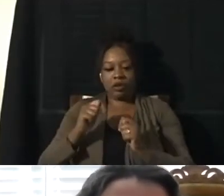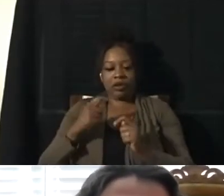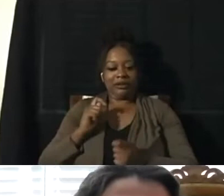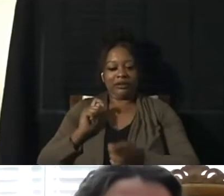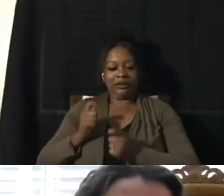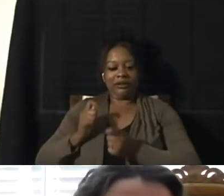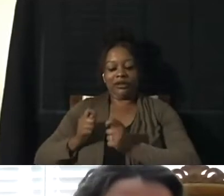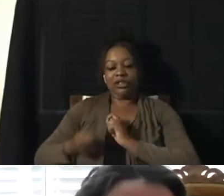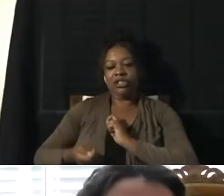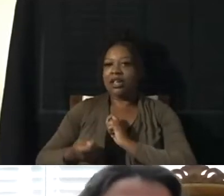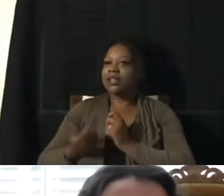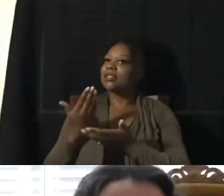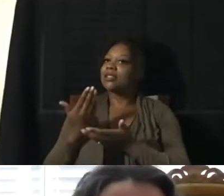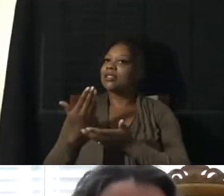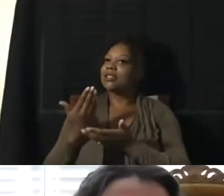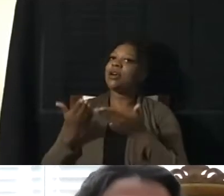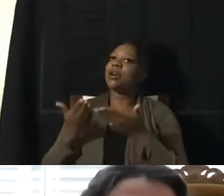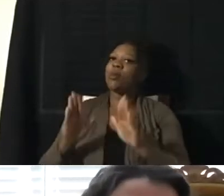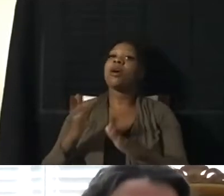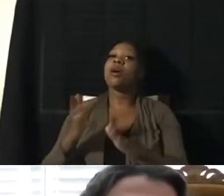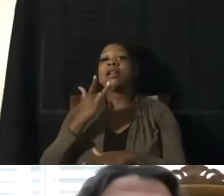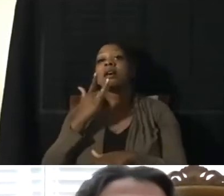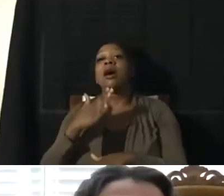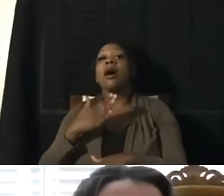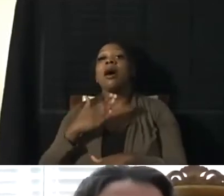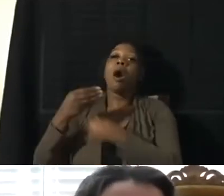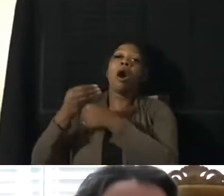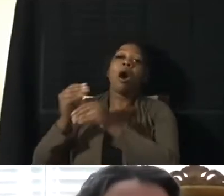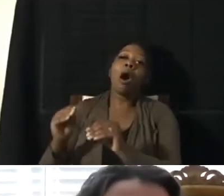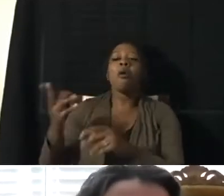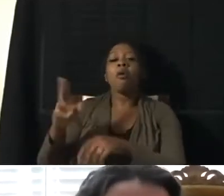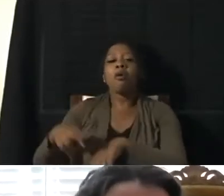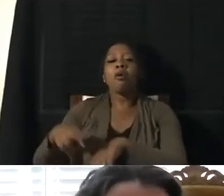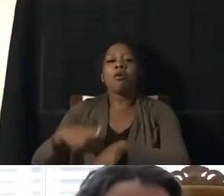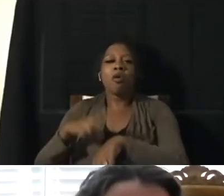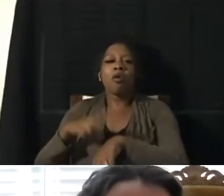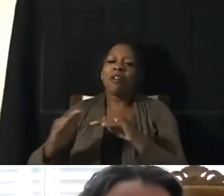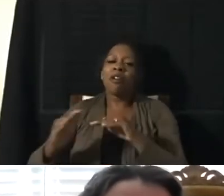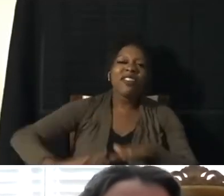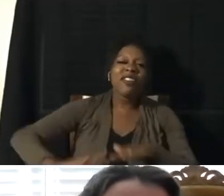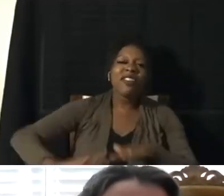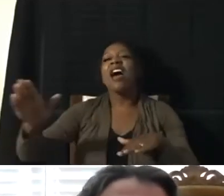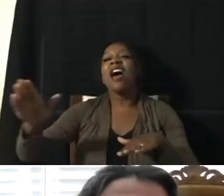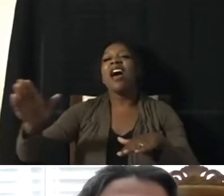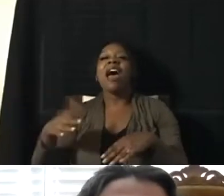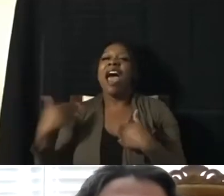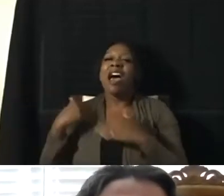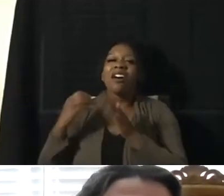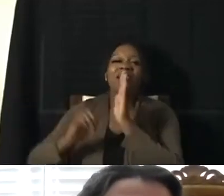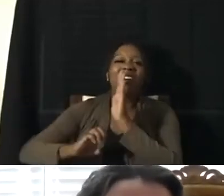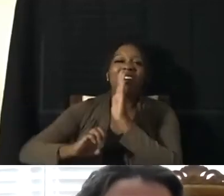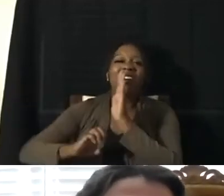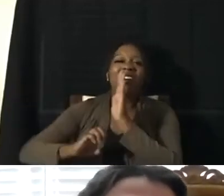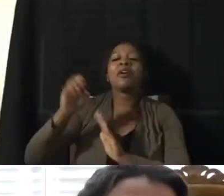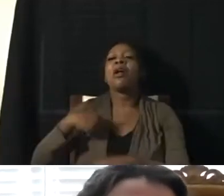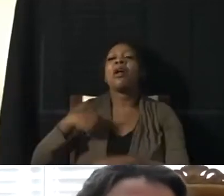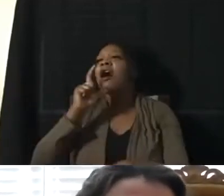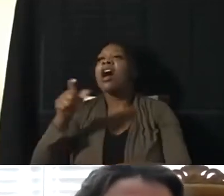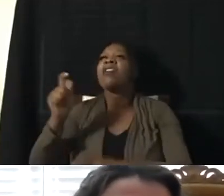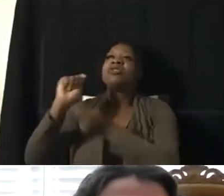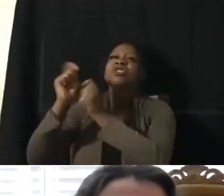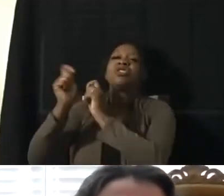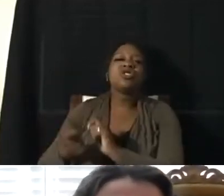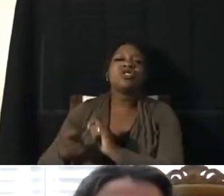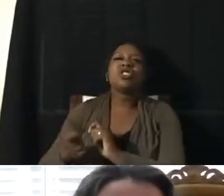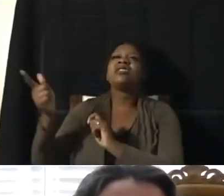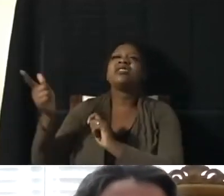is all modern, so there's elevators, it's all flat. You know, it wasn't about having to reconfigure anything. There were elements that they